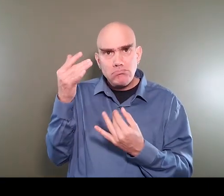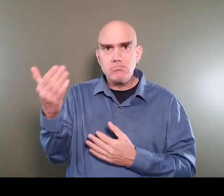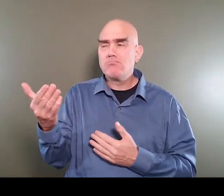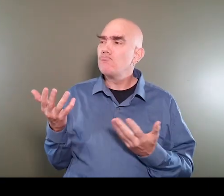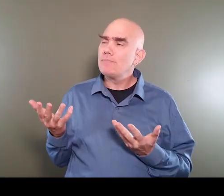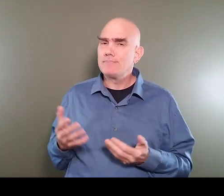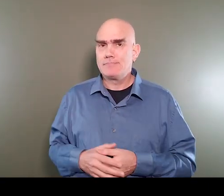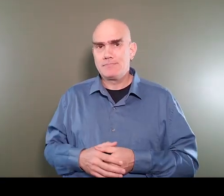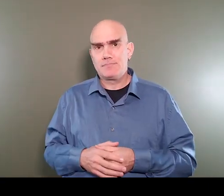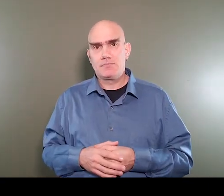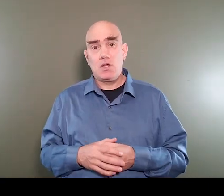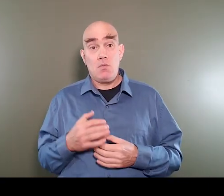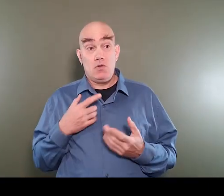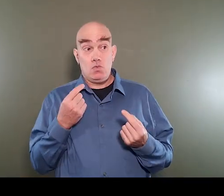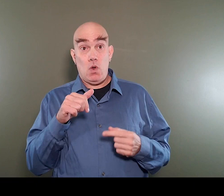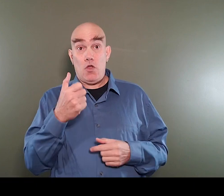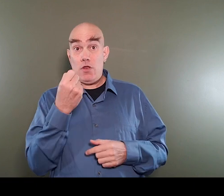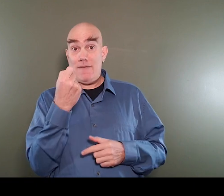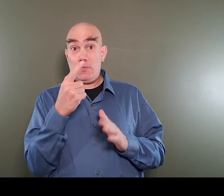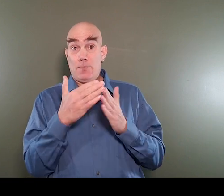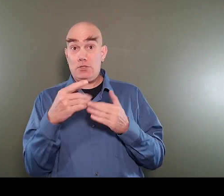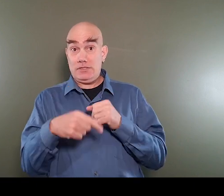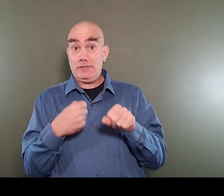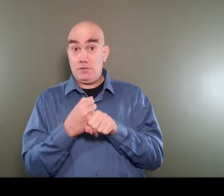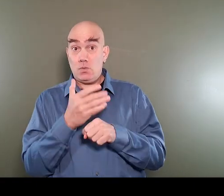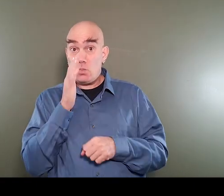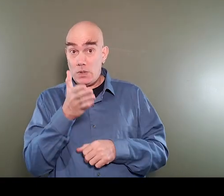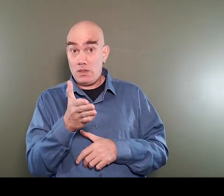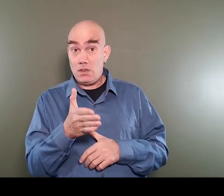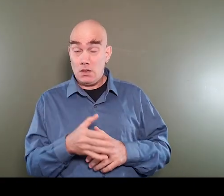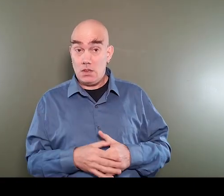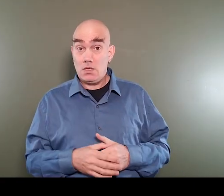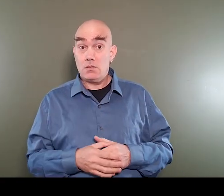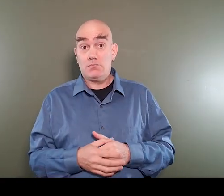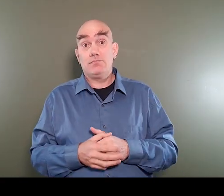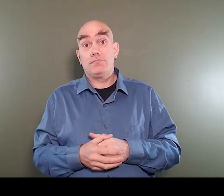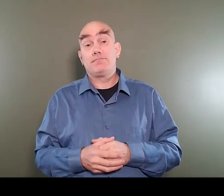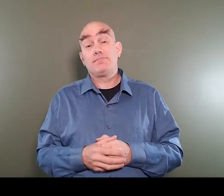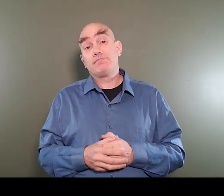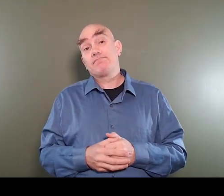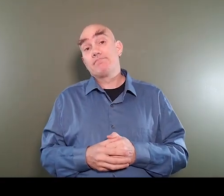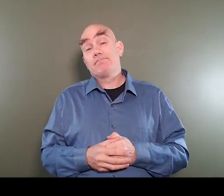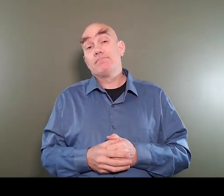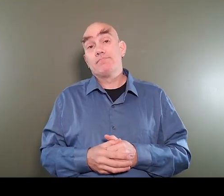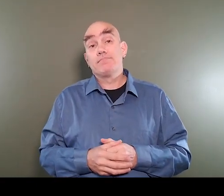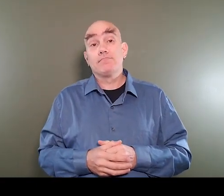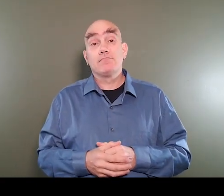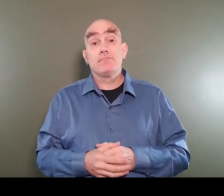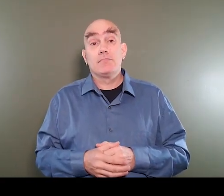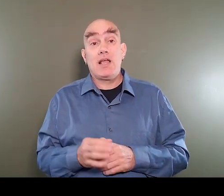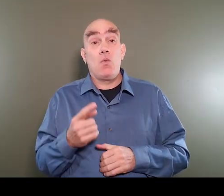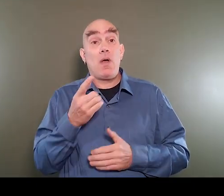or thinking about? We are going to be doing another 11 books this year.